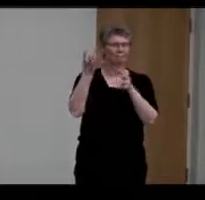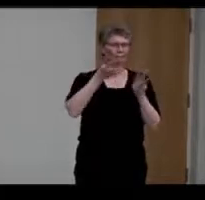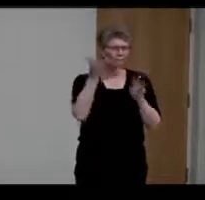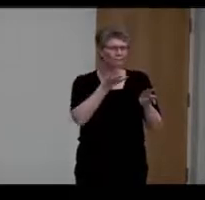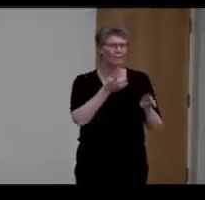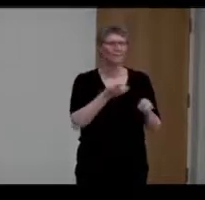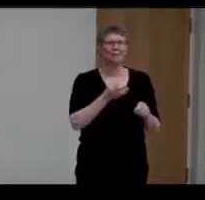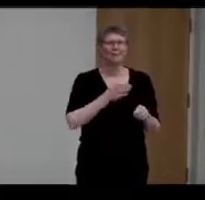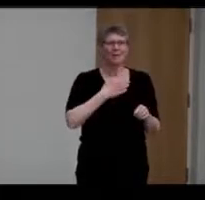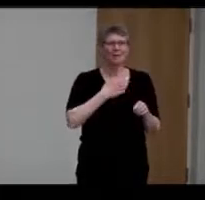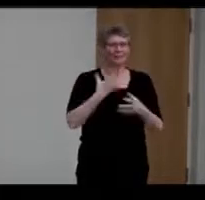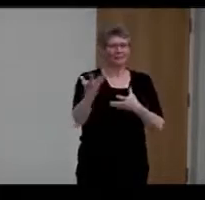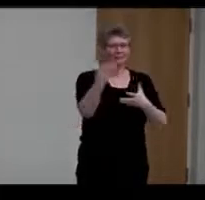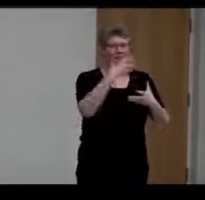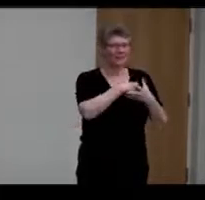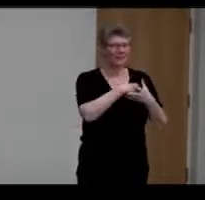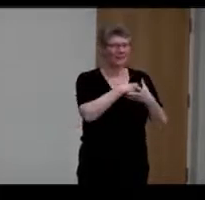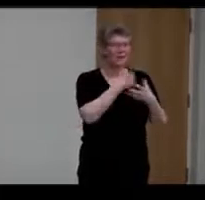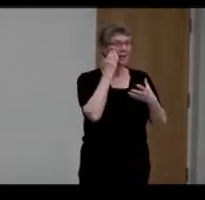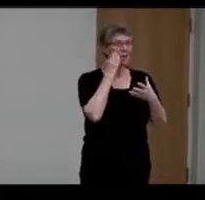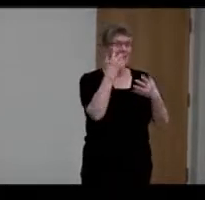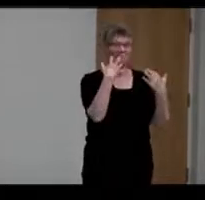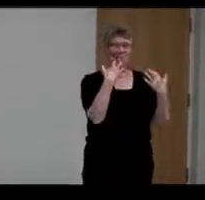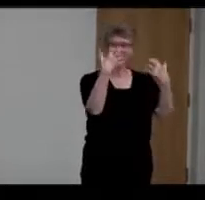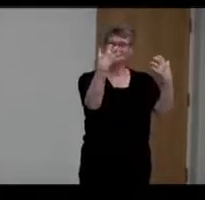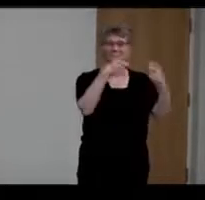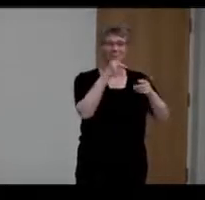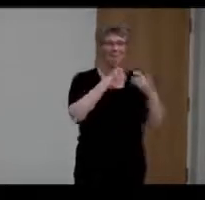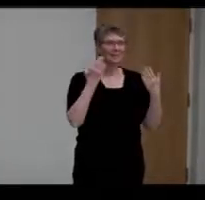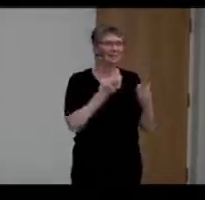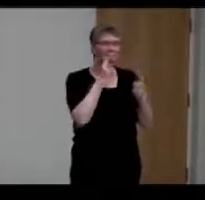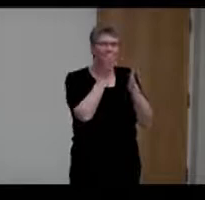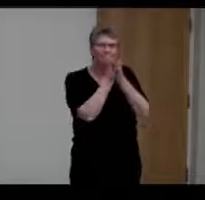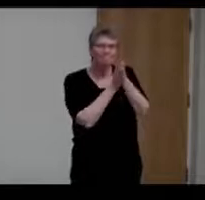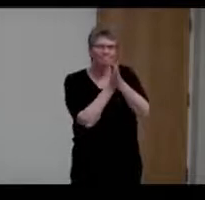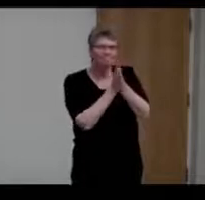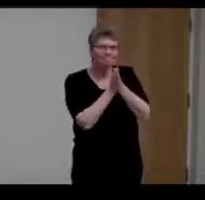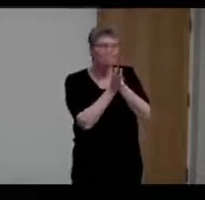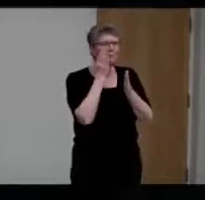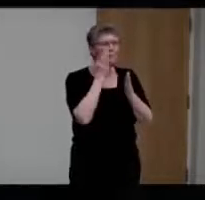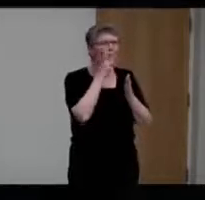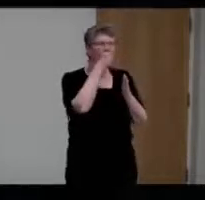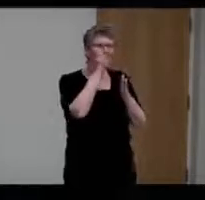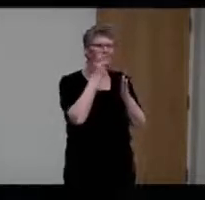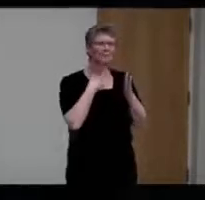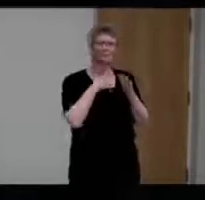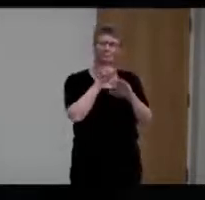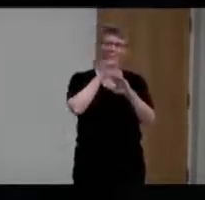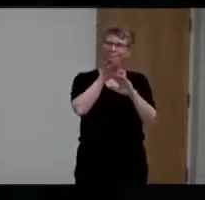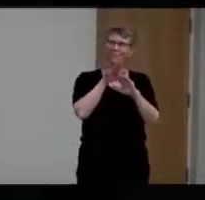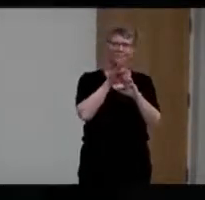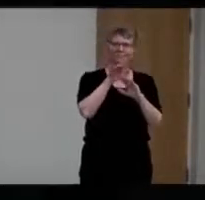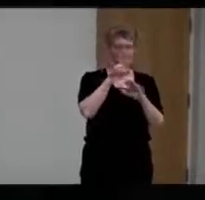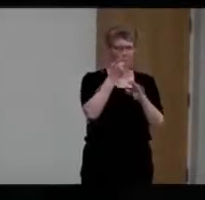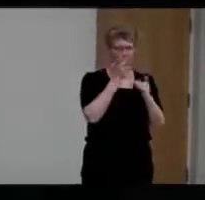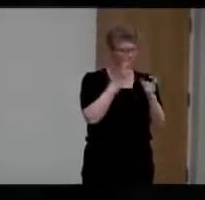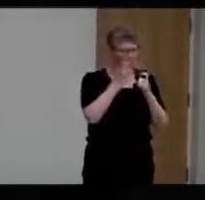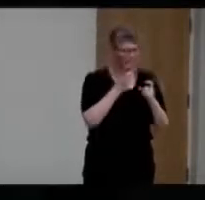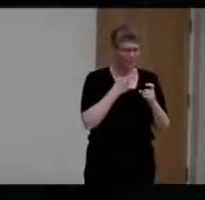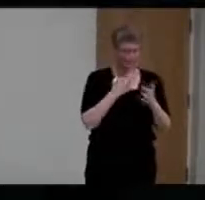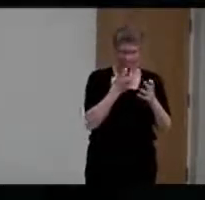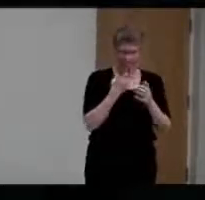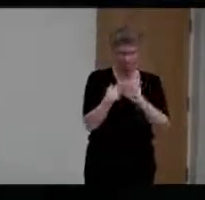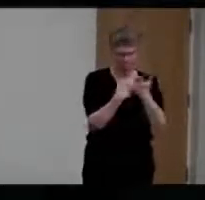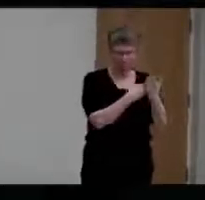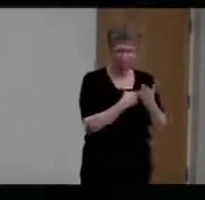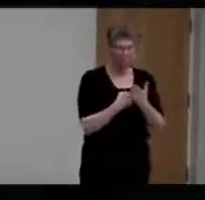know that this is an engaged audience because of the questions that have already been submitted, and we're very much looking forward to covering a lot of